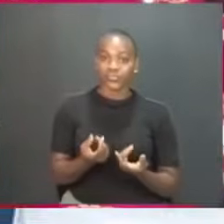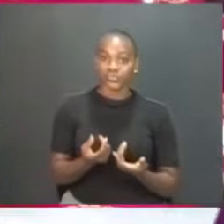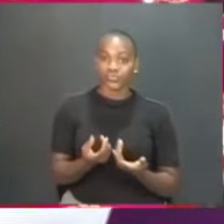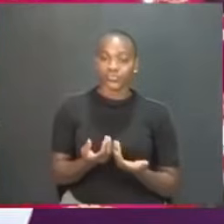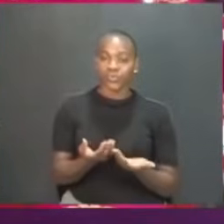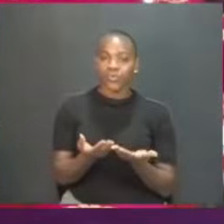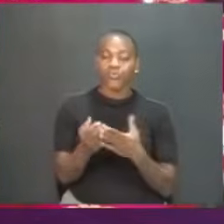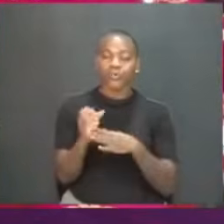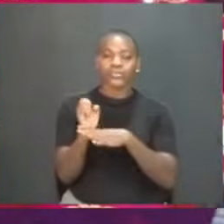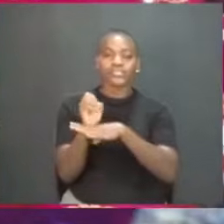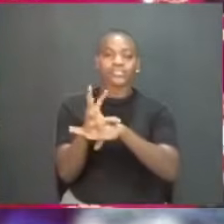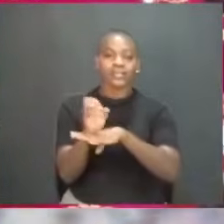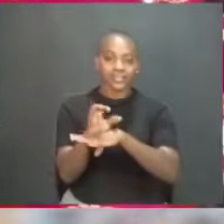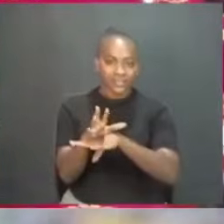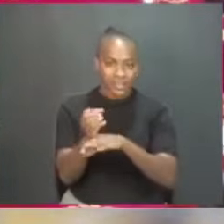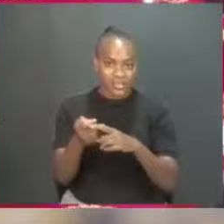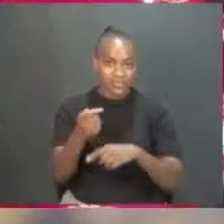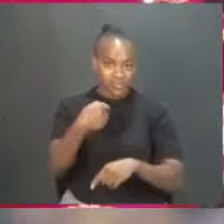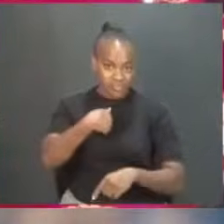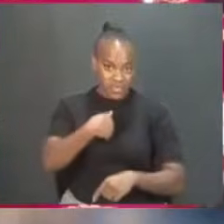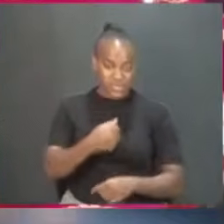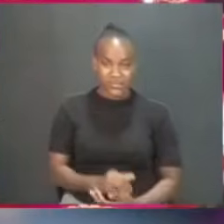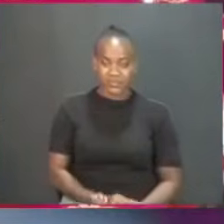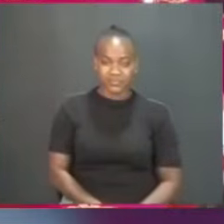that I wanted clarification.